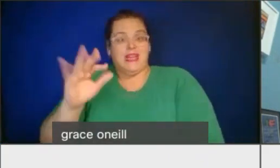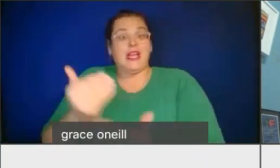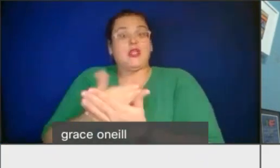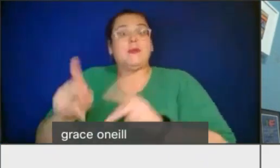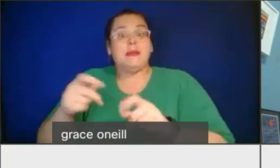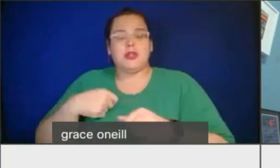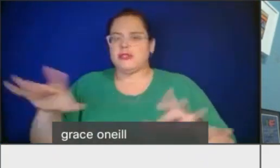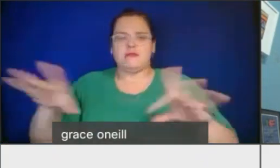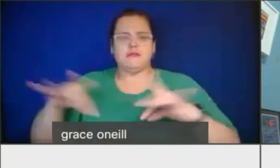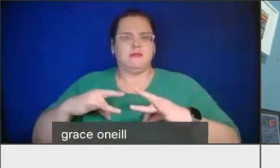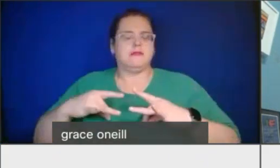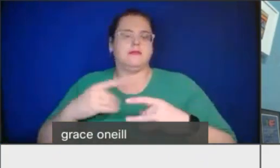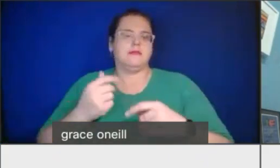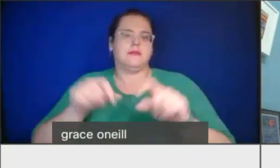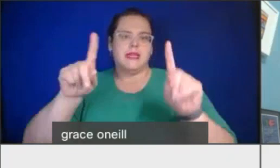just last week.